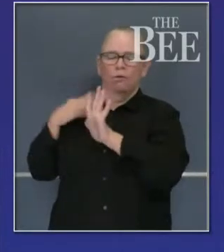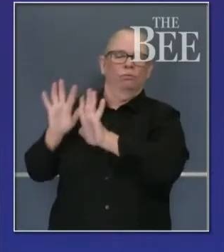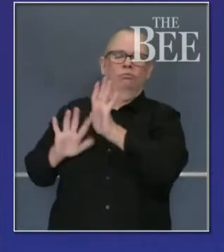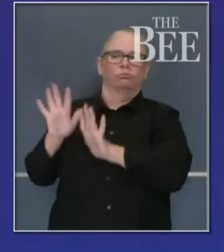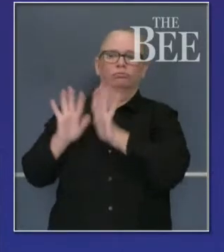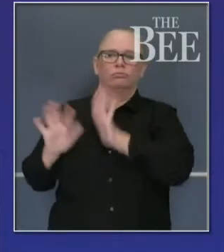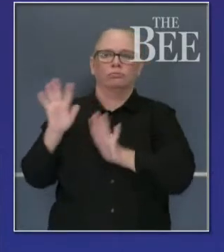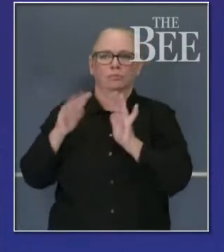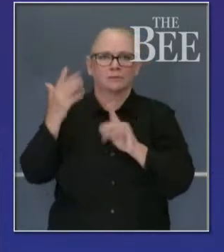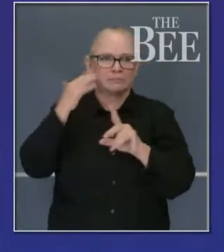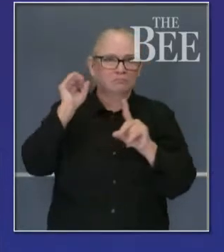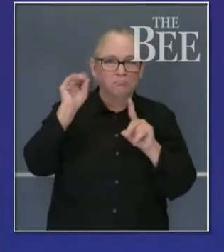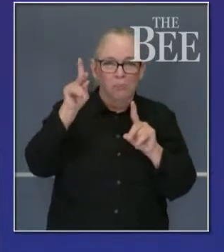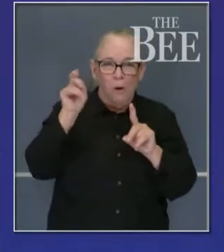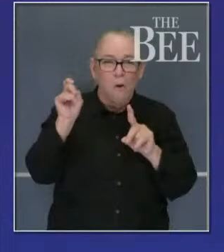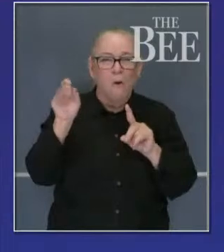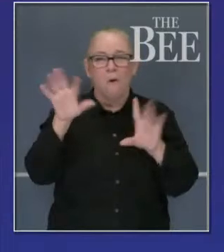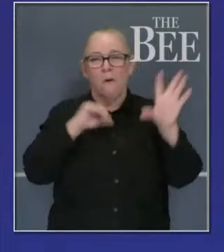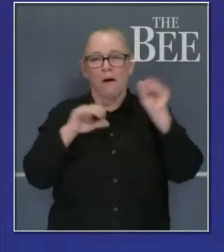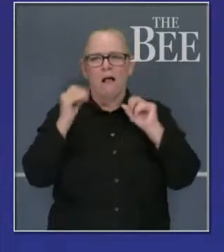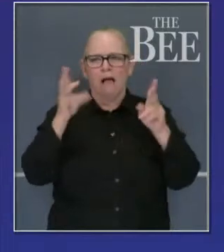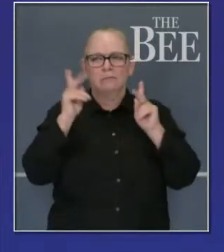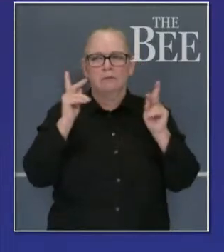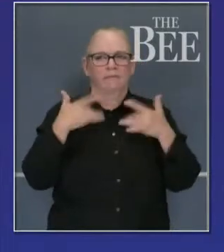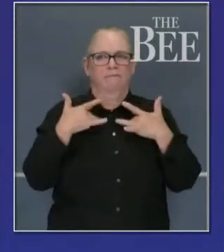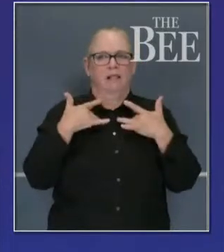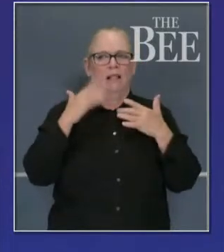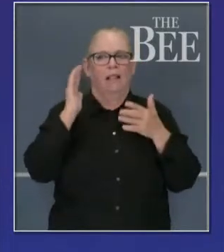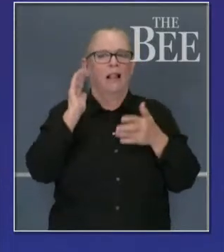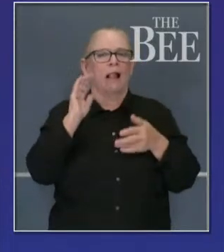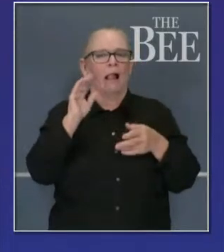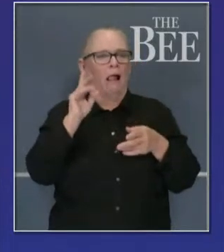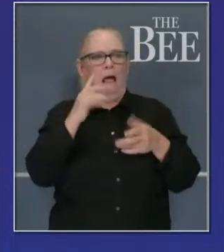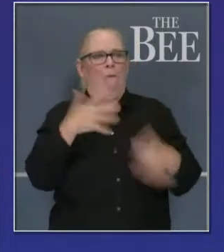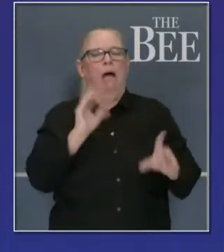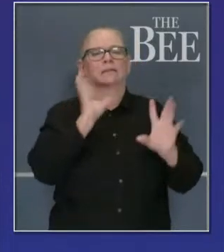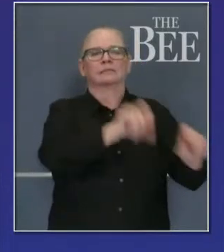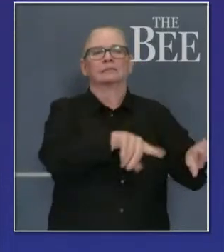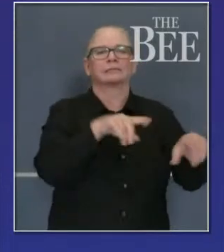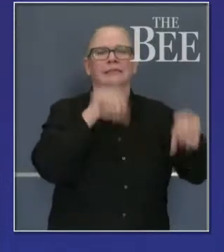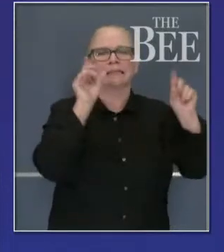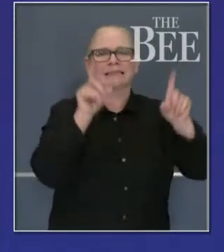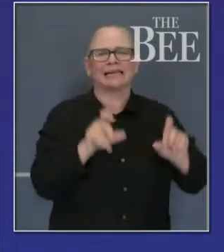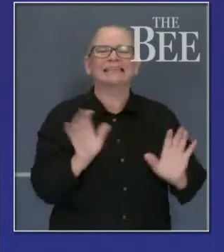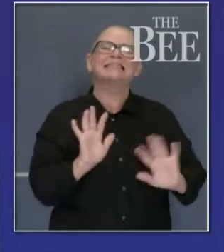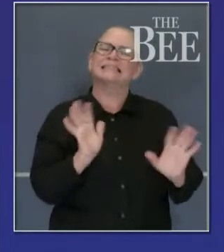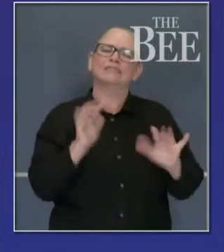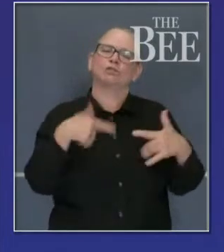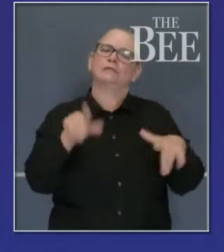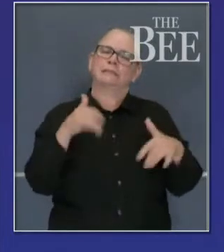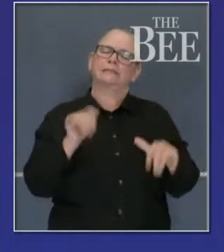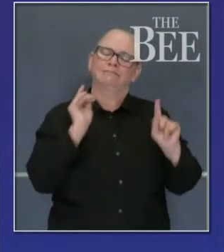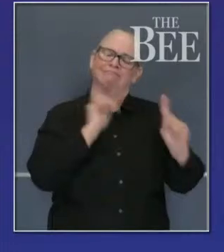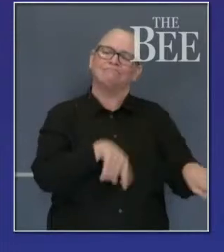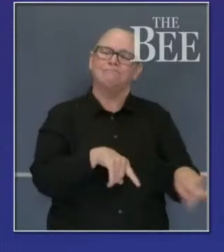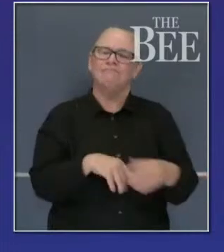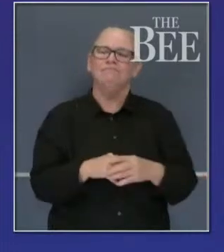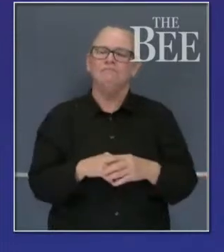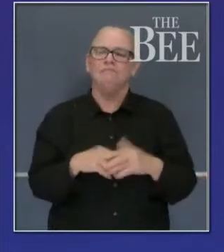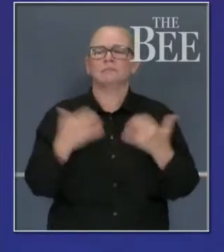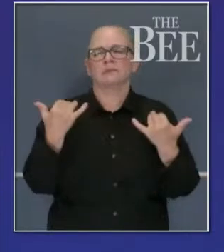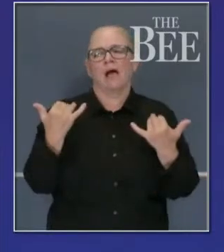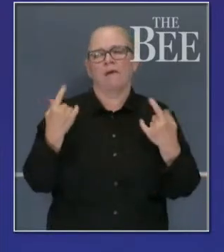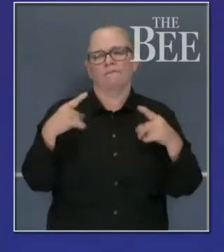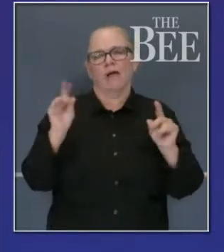impacted accessibility to these sites. And while it's true the last 4 out of 5 days, we've had in excess of